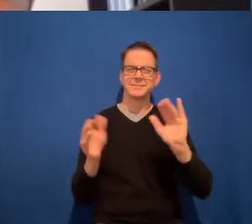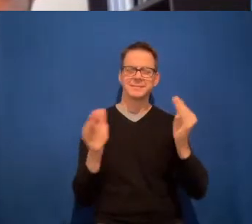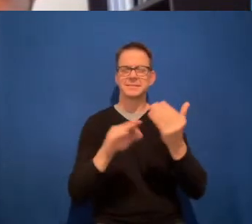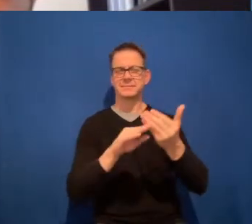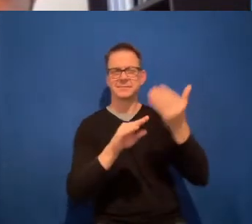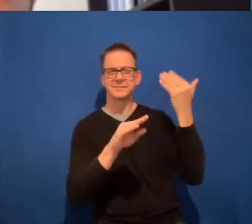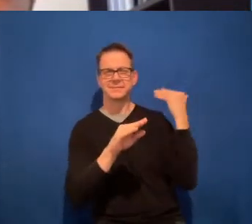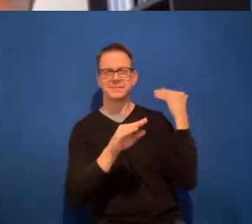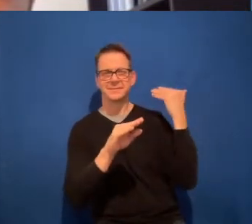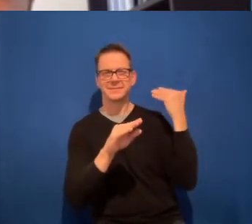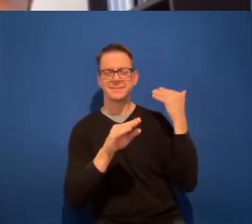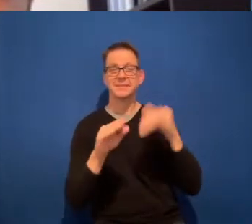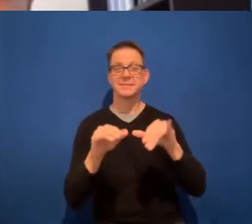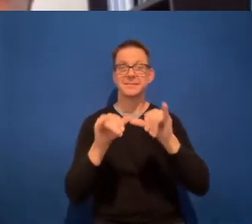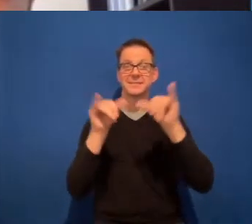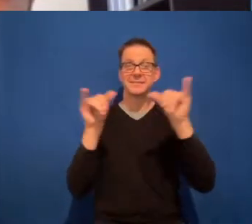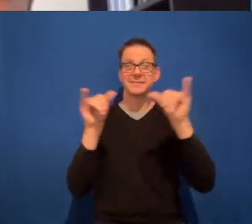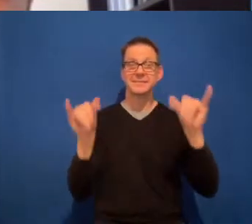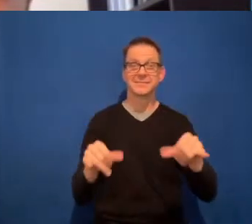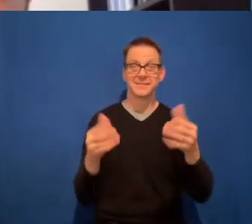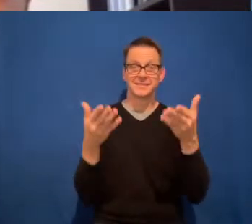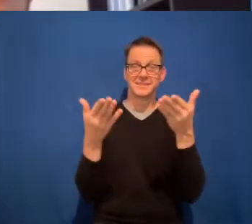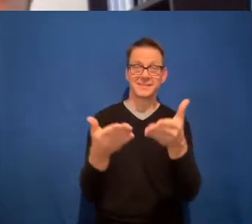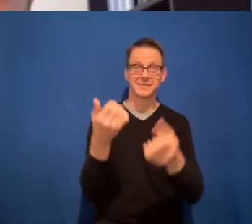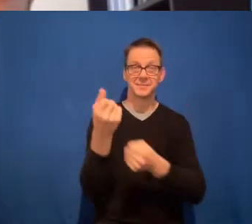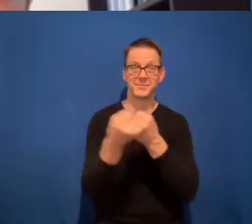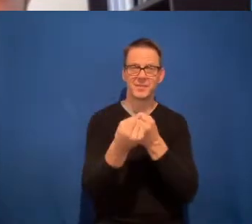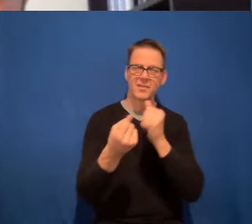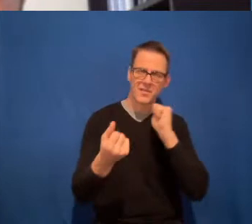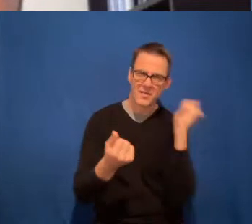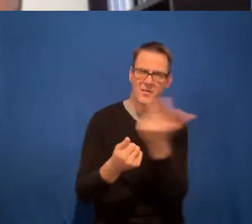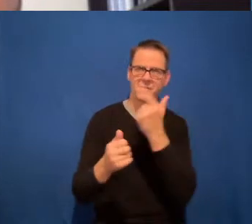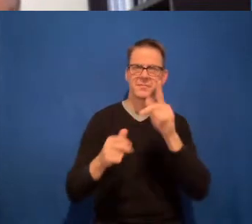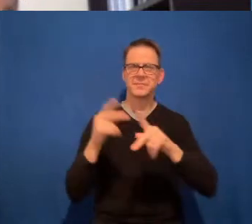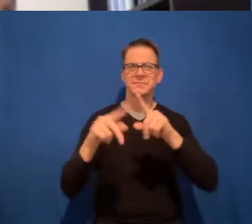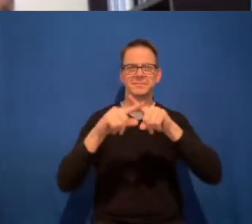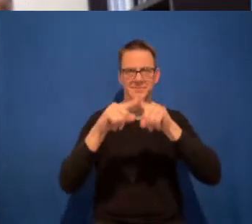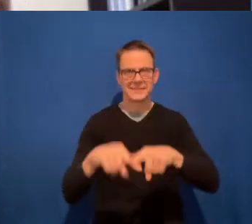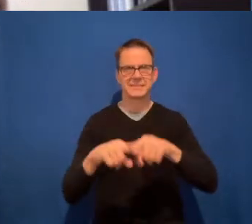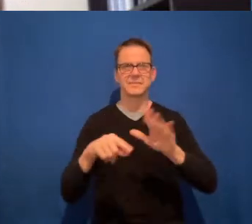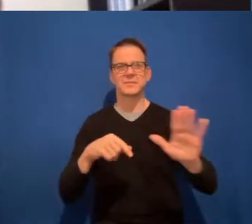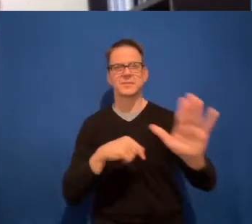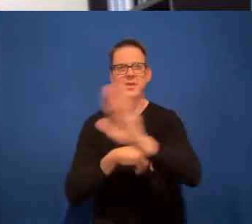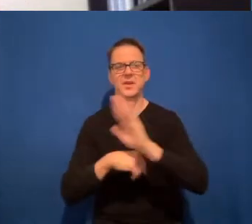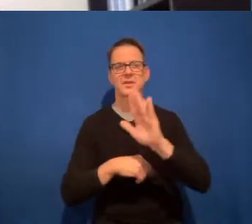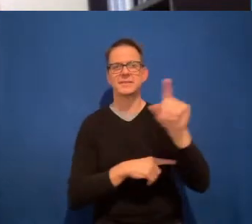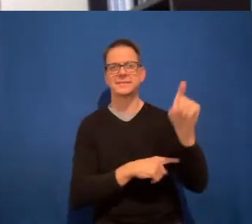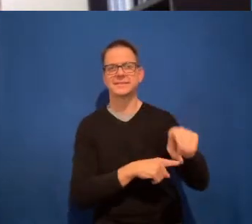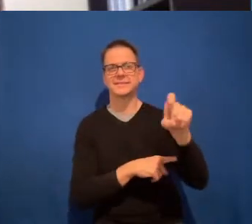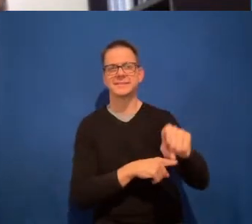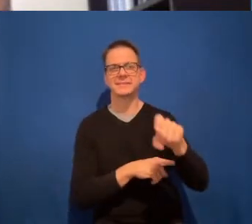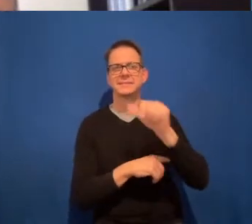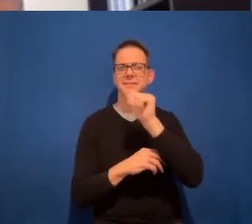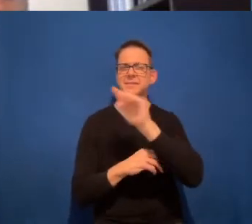egalitarian system that's there for everybody based on need and not ability to pay. And that's what we need to keep on fighting